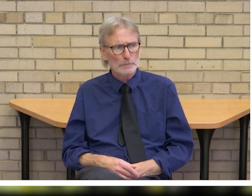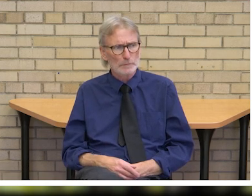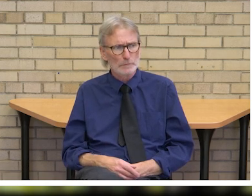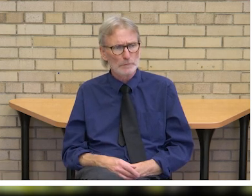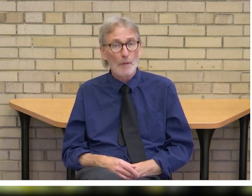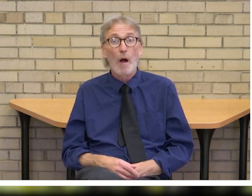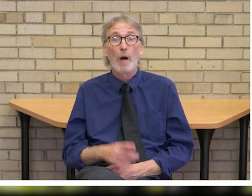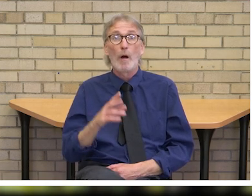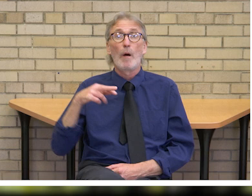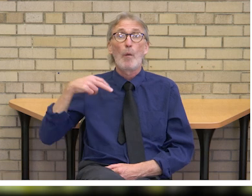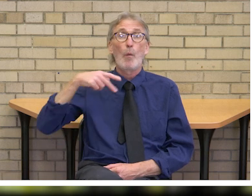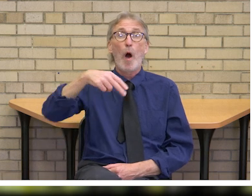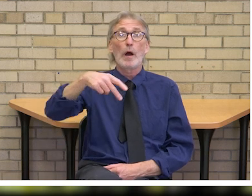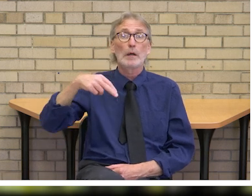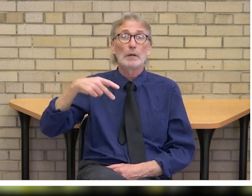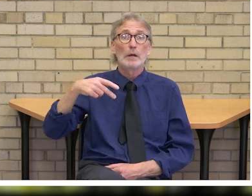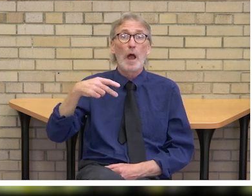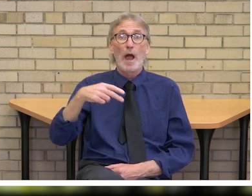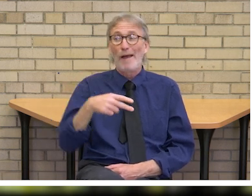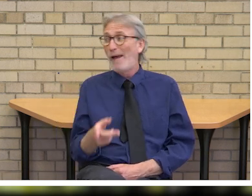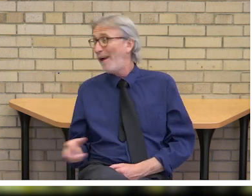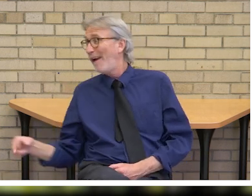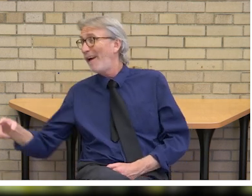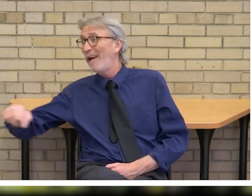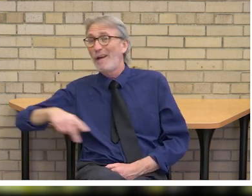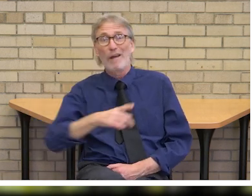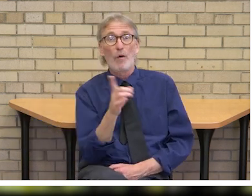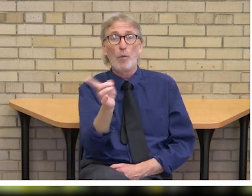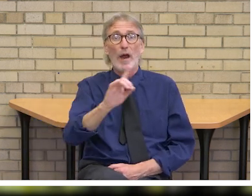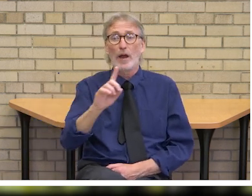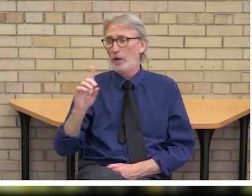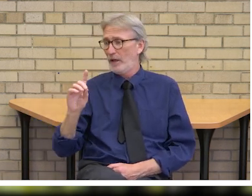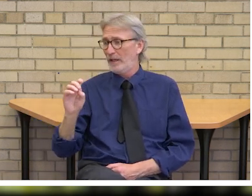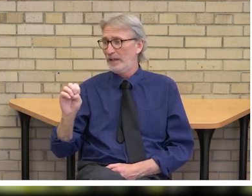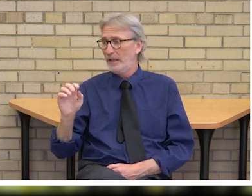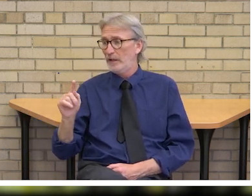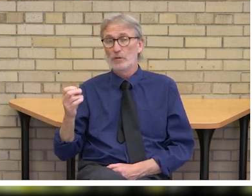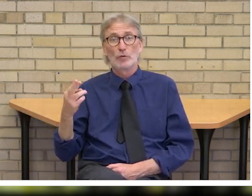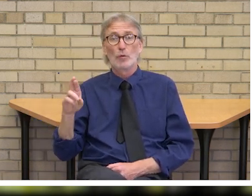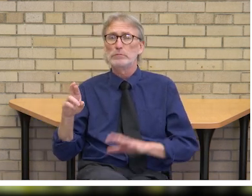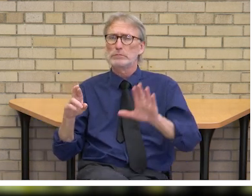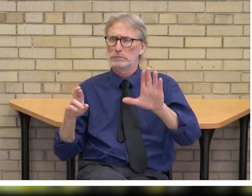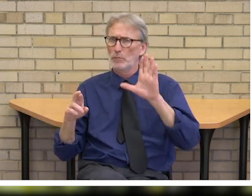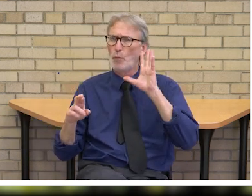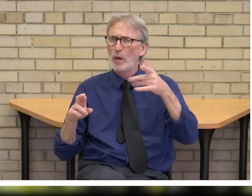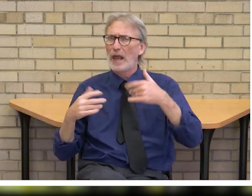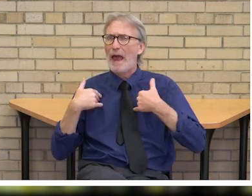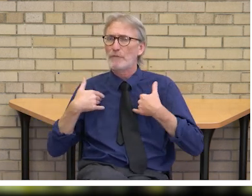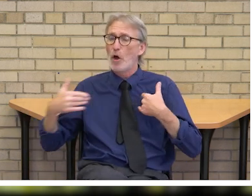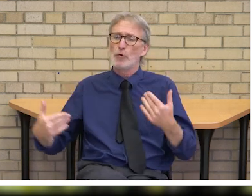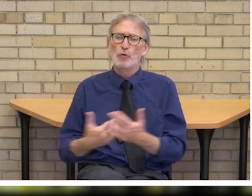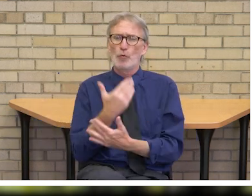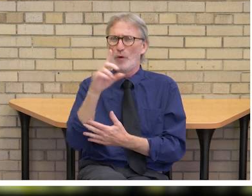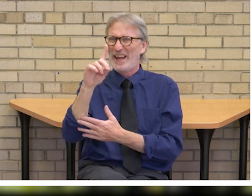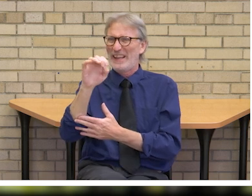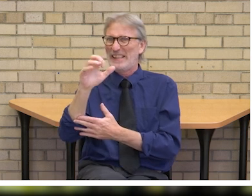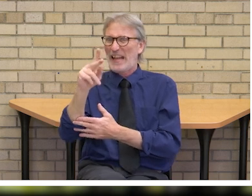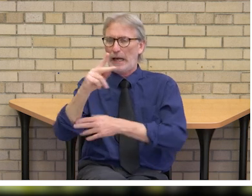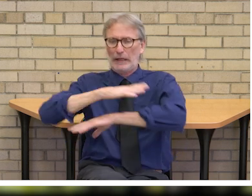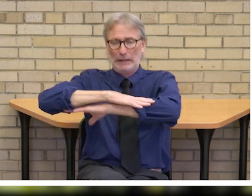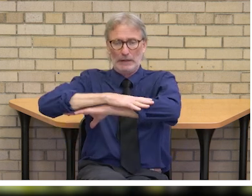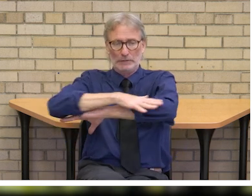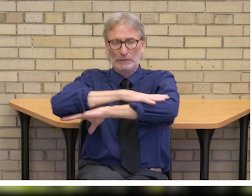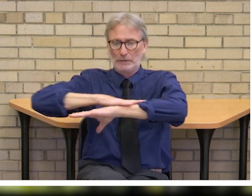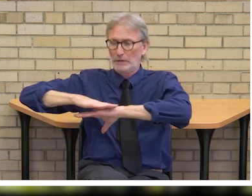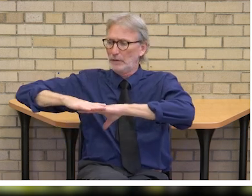The pedestrian detour, as I mentioned, the bridge will be getting an entirely new deck, and